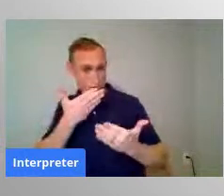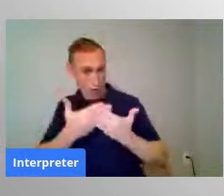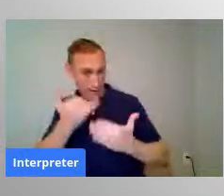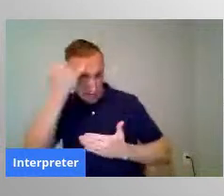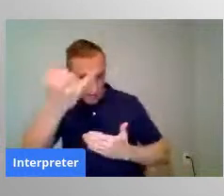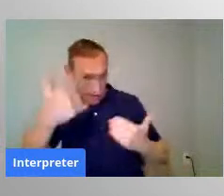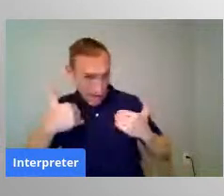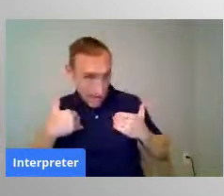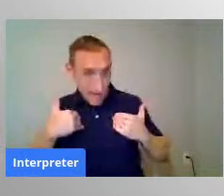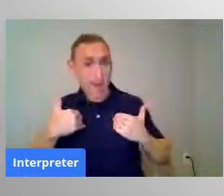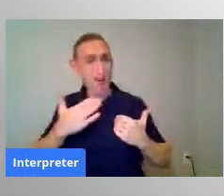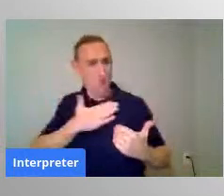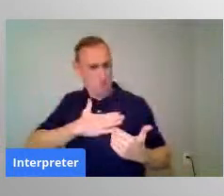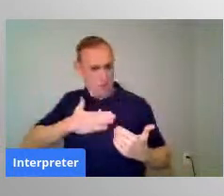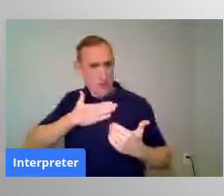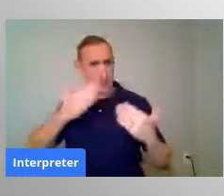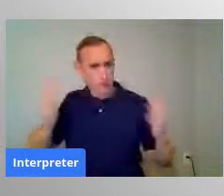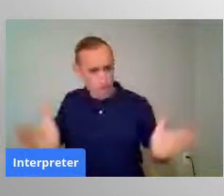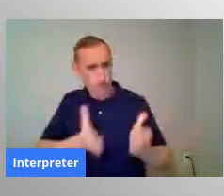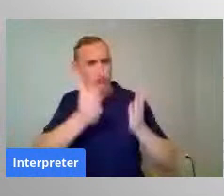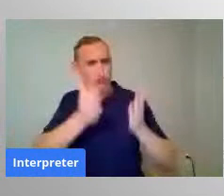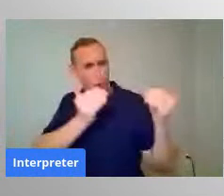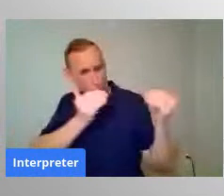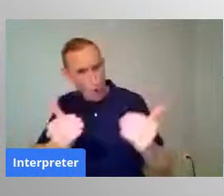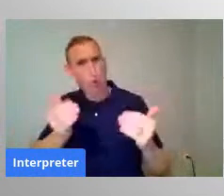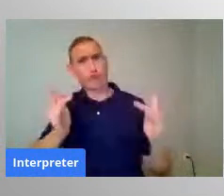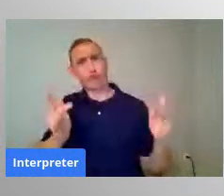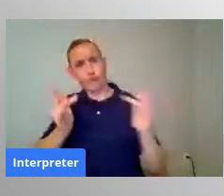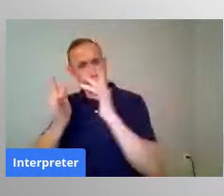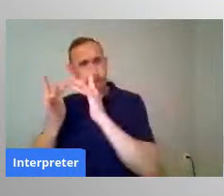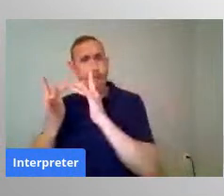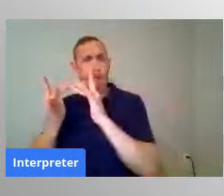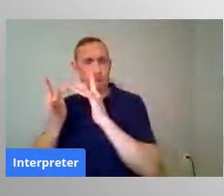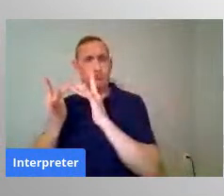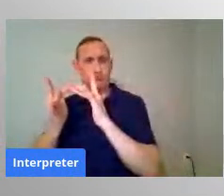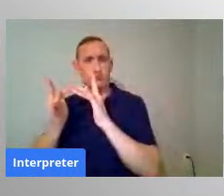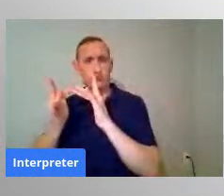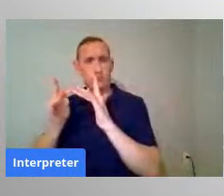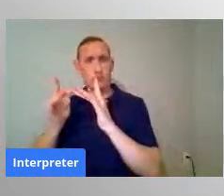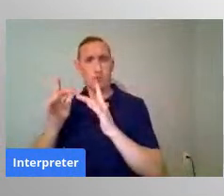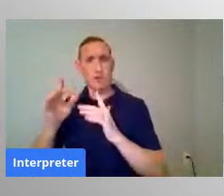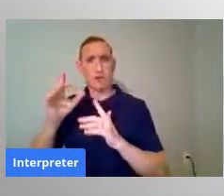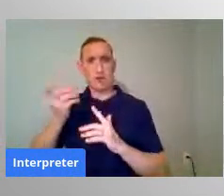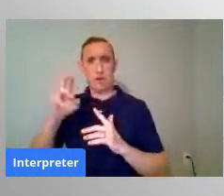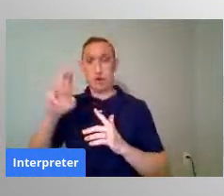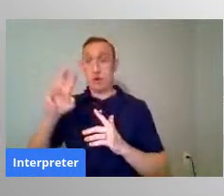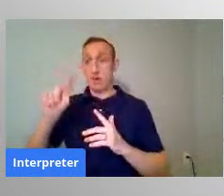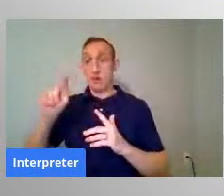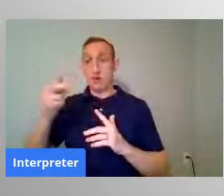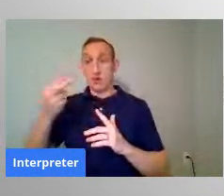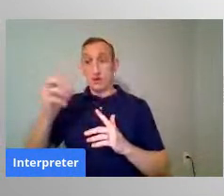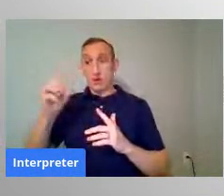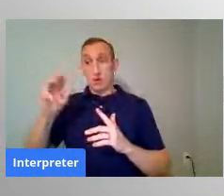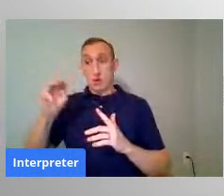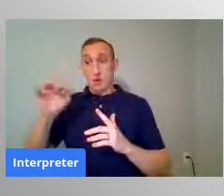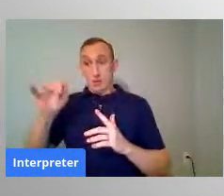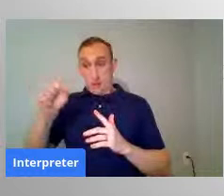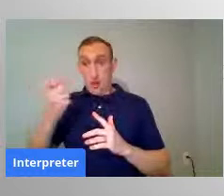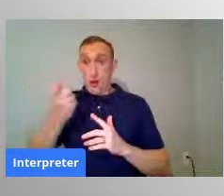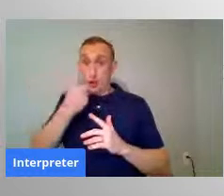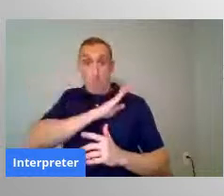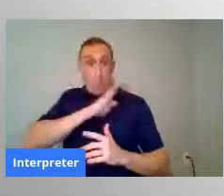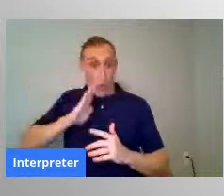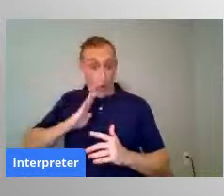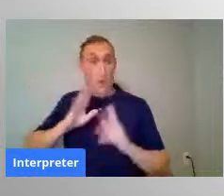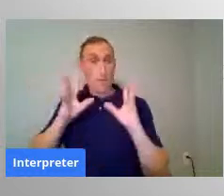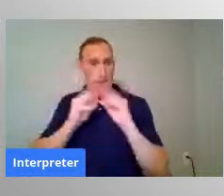reach out. The board meetings are a great time, but we know there's a lot that we don't get into board meetings, and